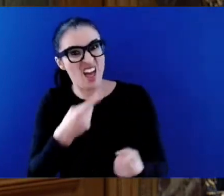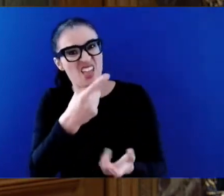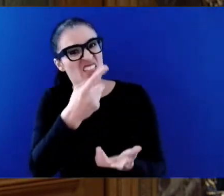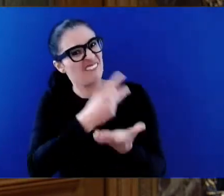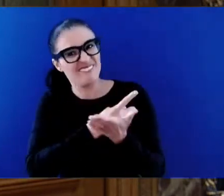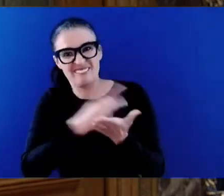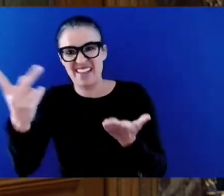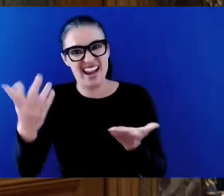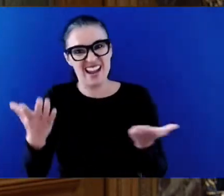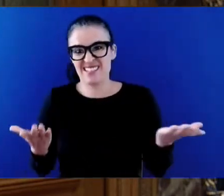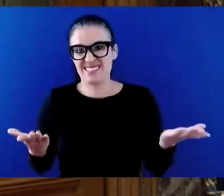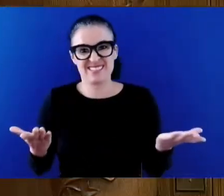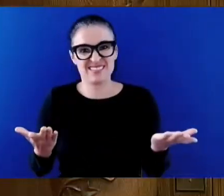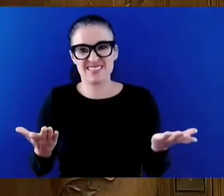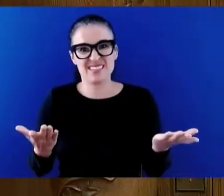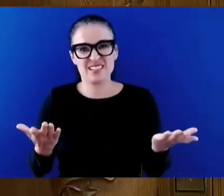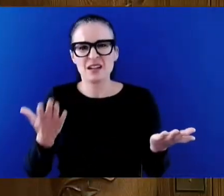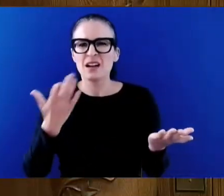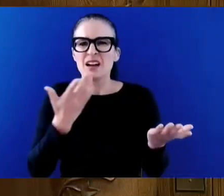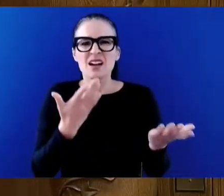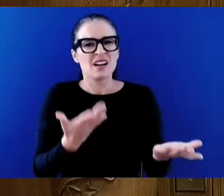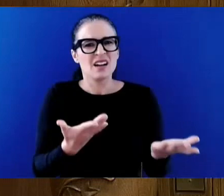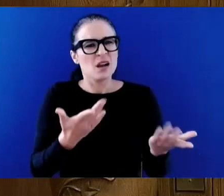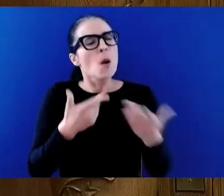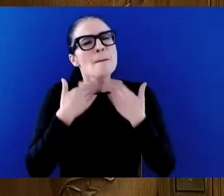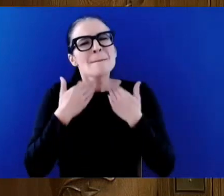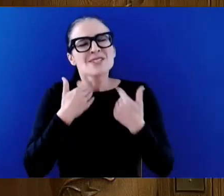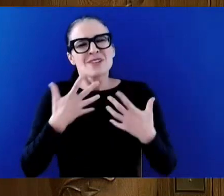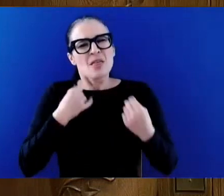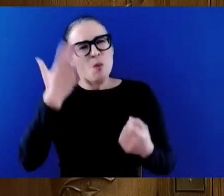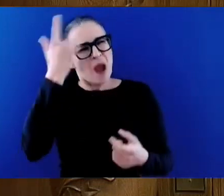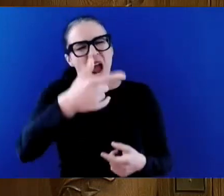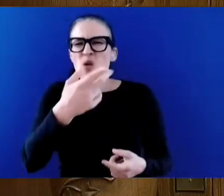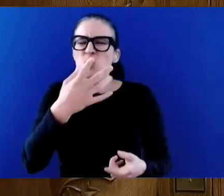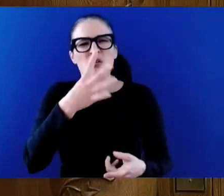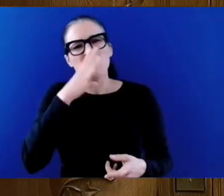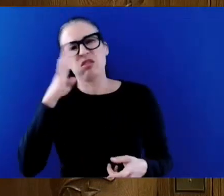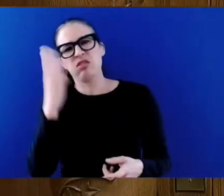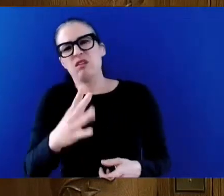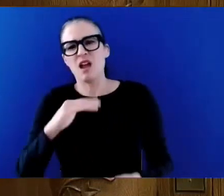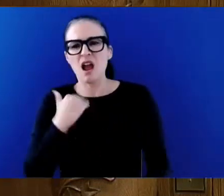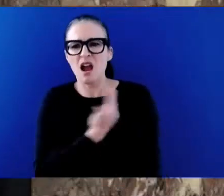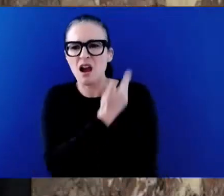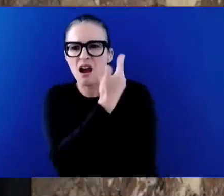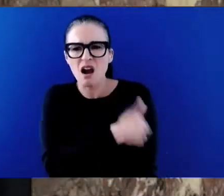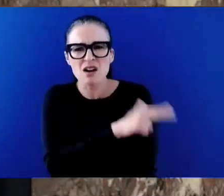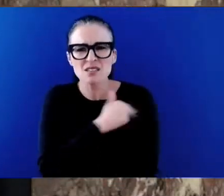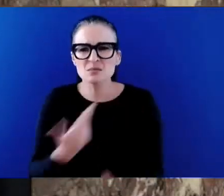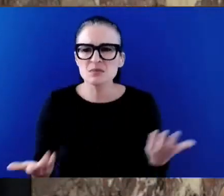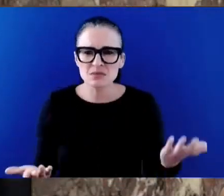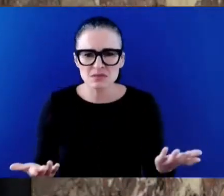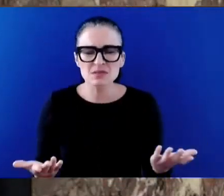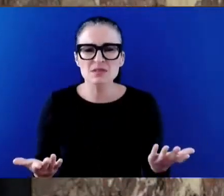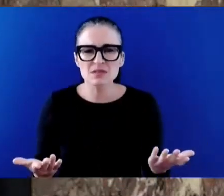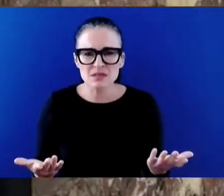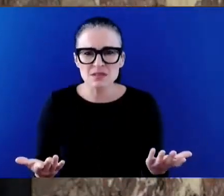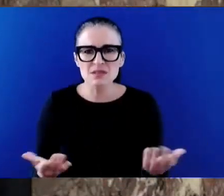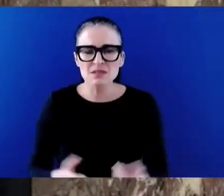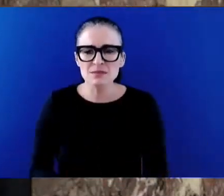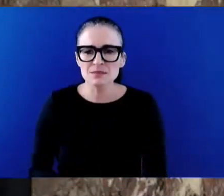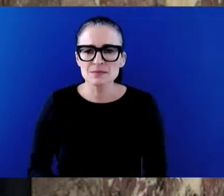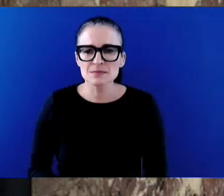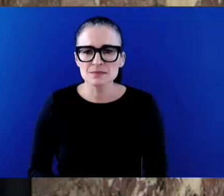Hospital? Minister of Health. Well, thank you, Honourable Speaker. And of course, the member, because he is routinely briefed on these issues, knows that's not the